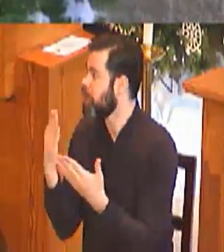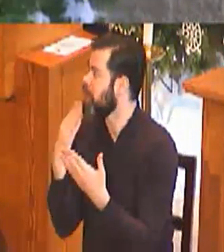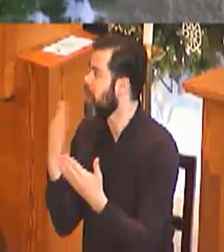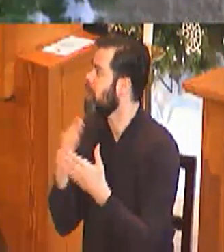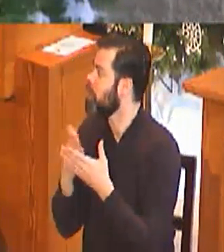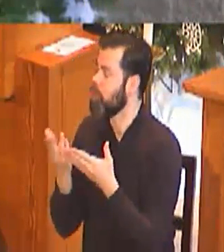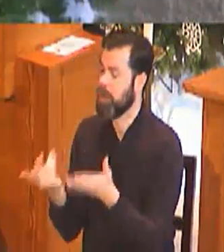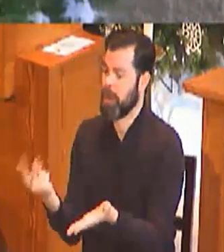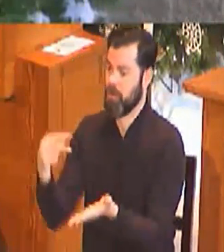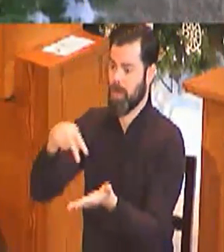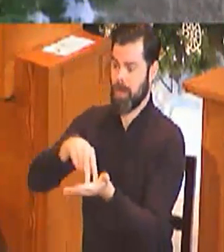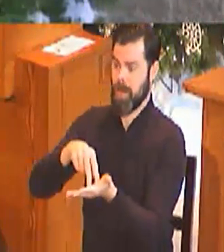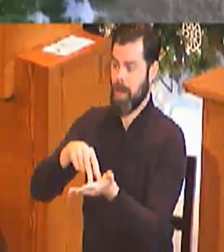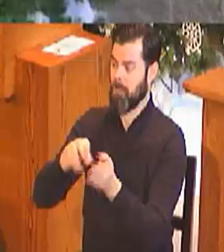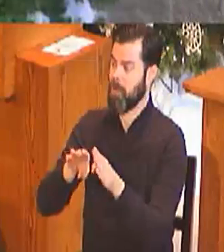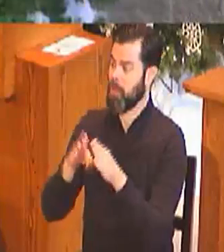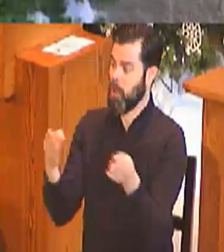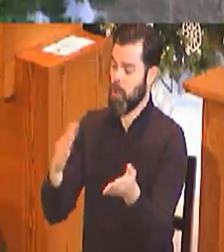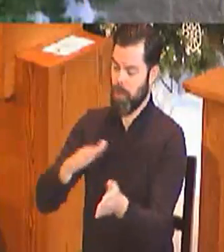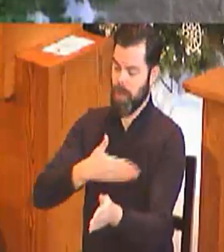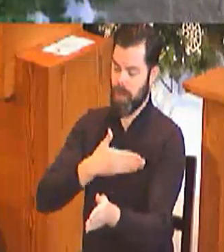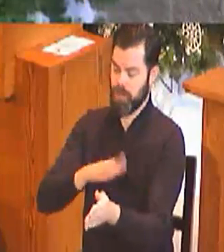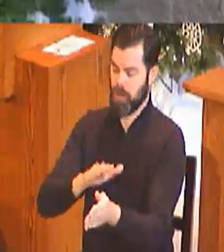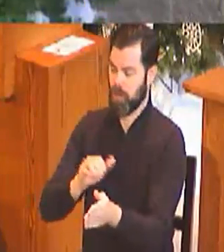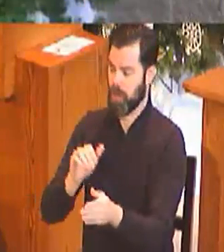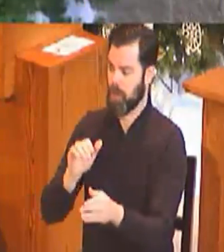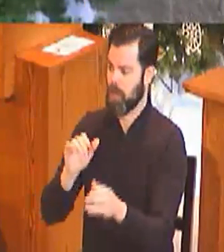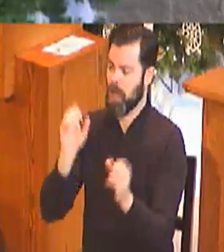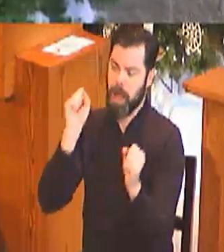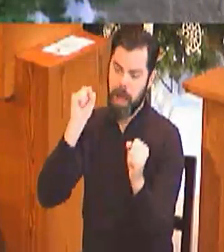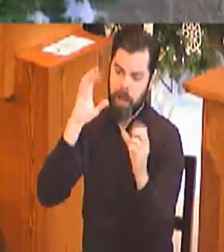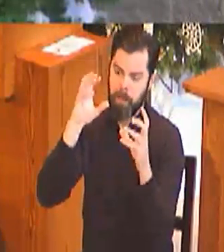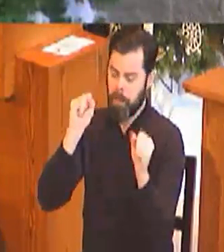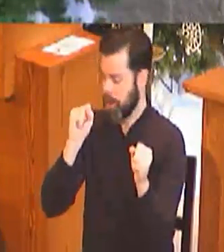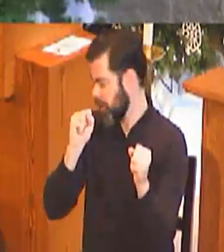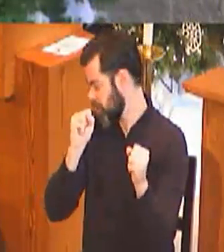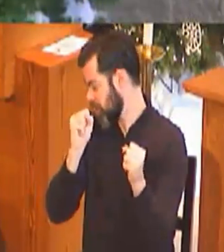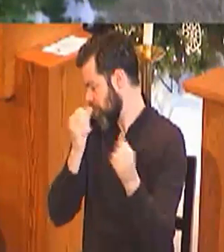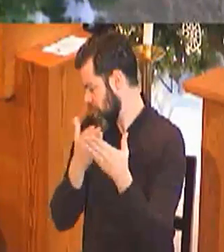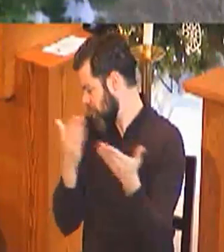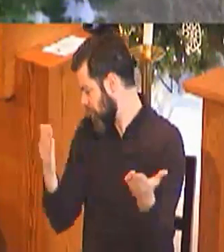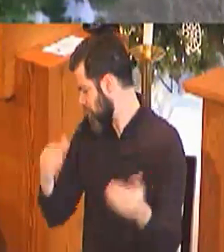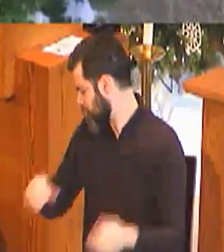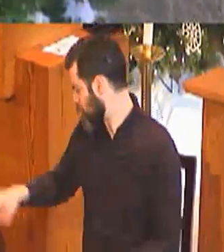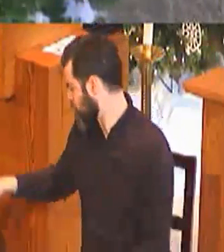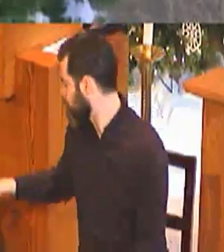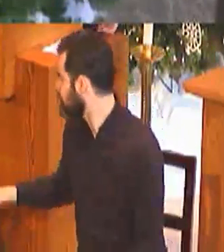let's stand for our opening song, Amazing Things. The words are printed in your bulletin.